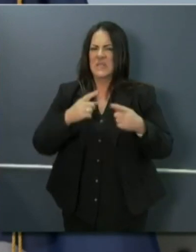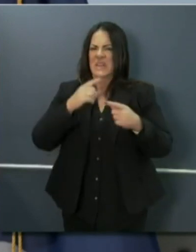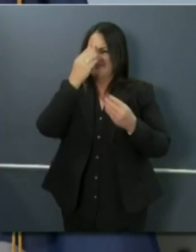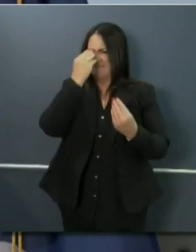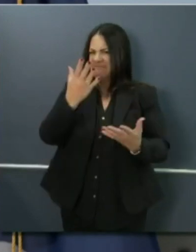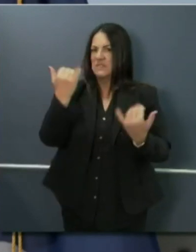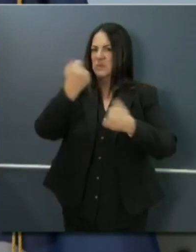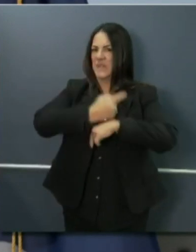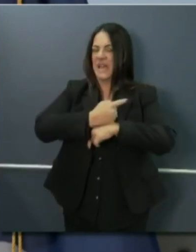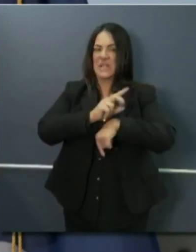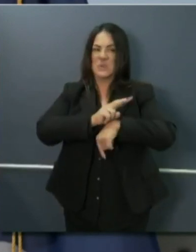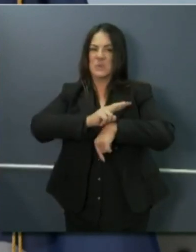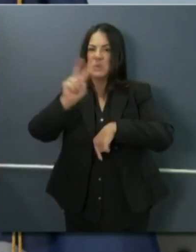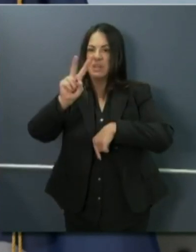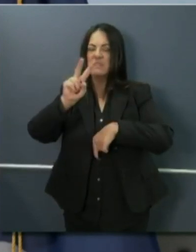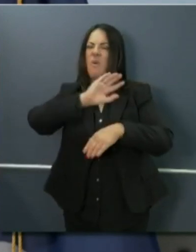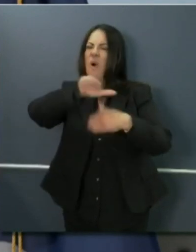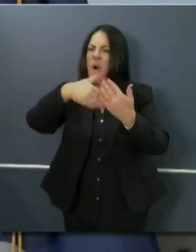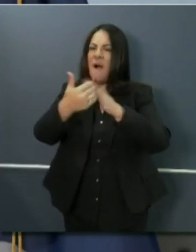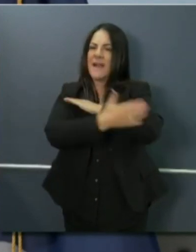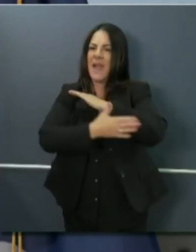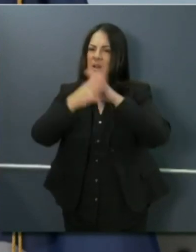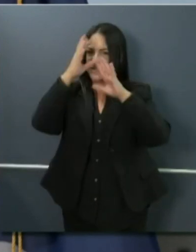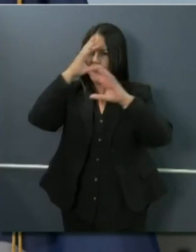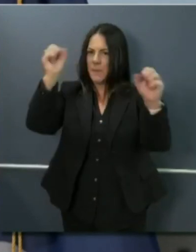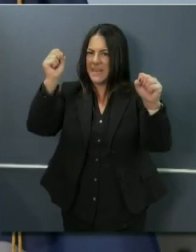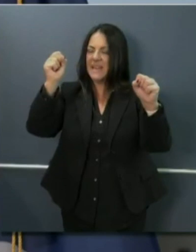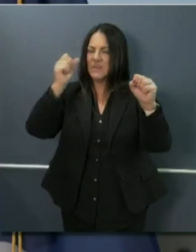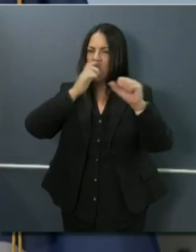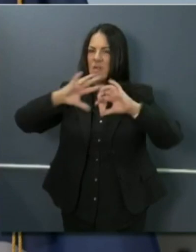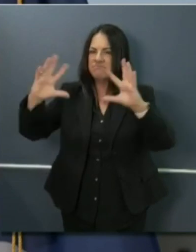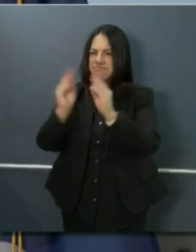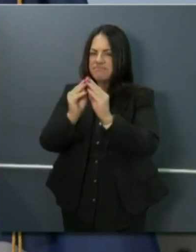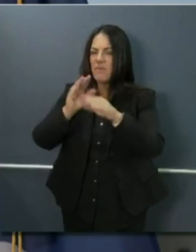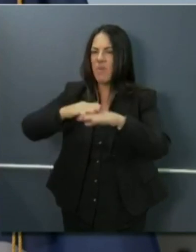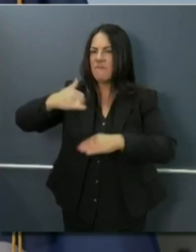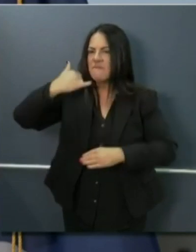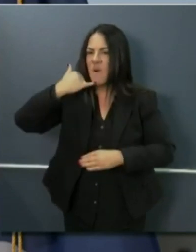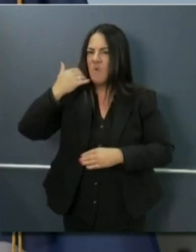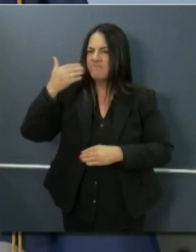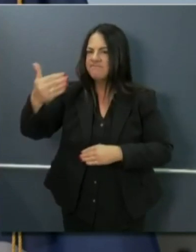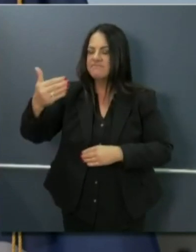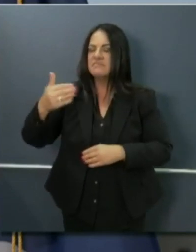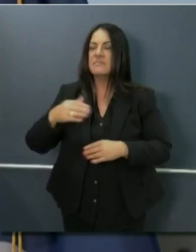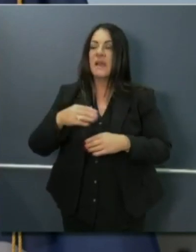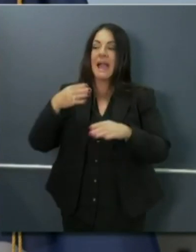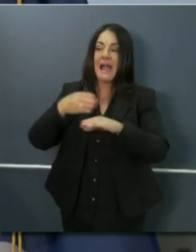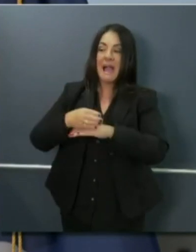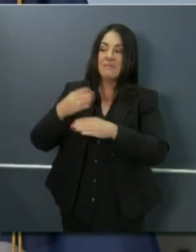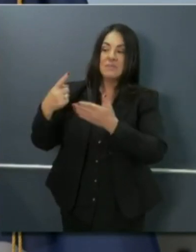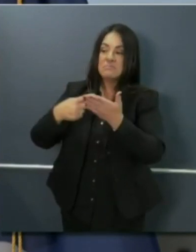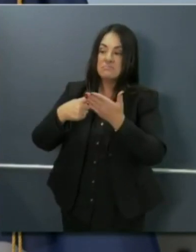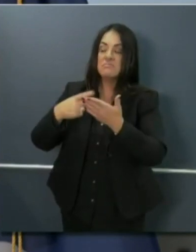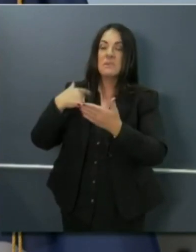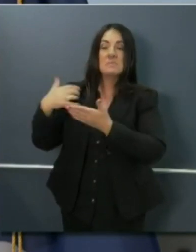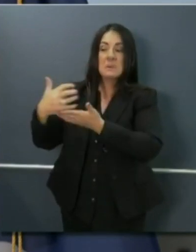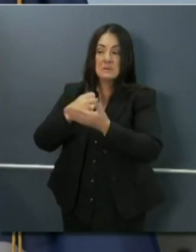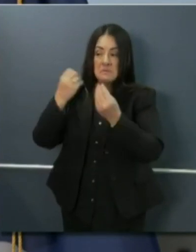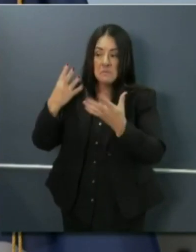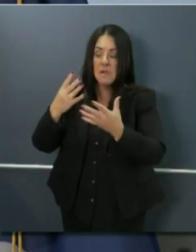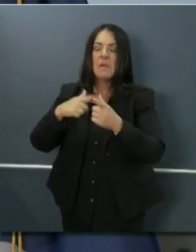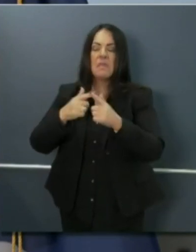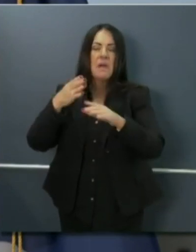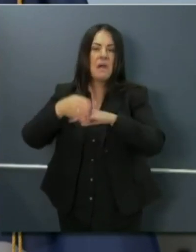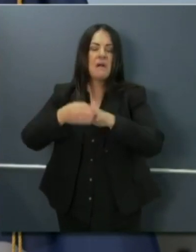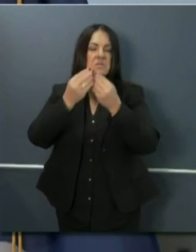on the phone, and we'll have more detailed information to provide you after that conference call that goes deep into the issue not only